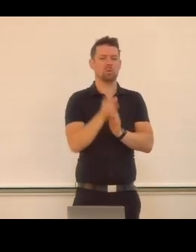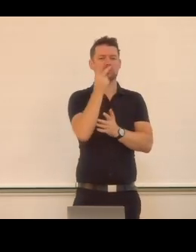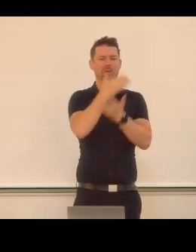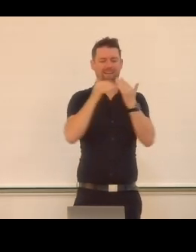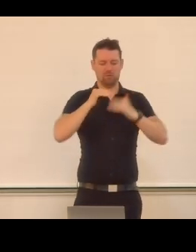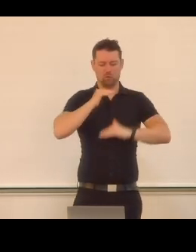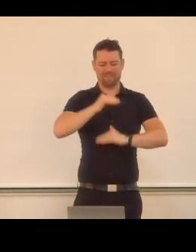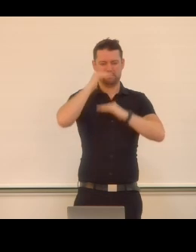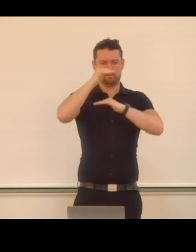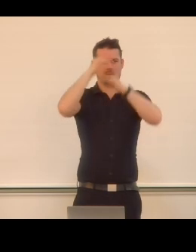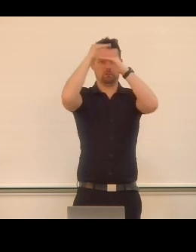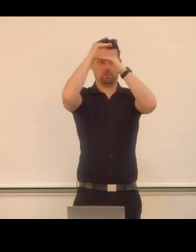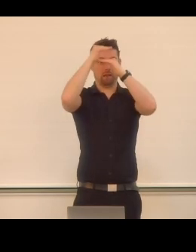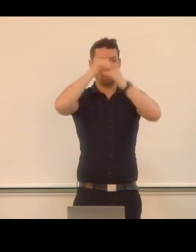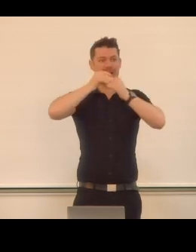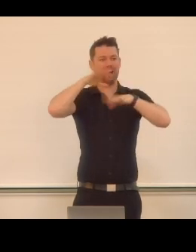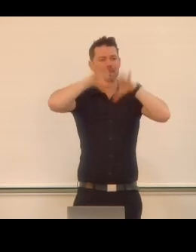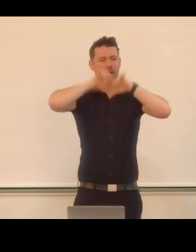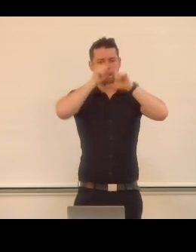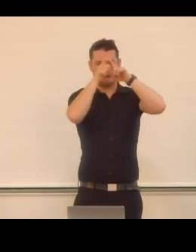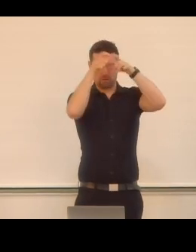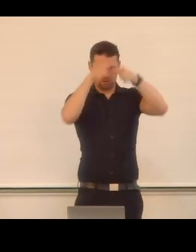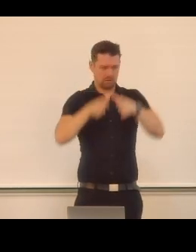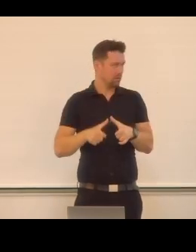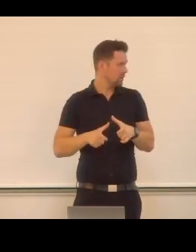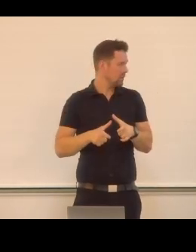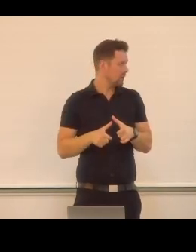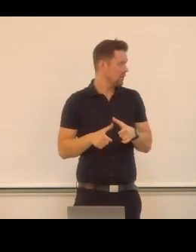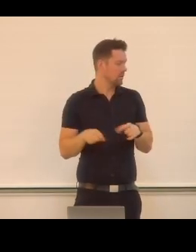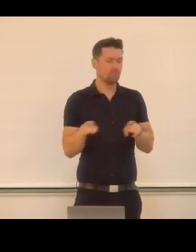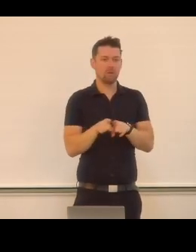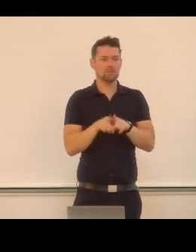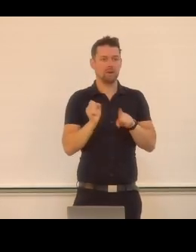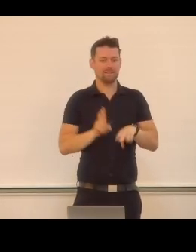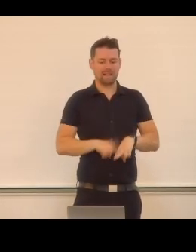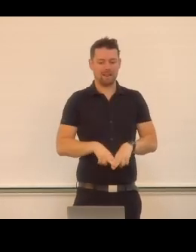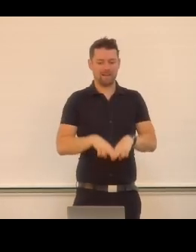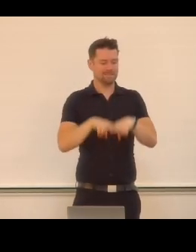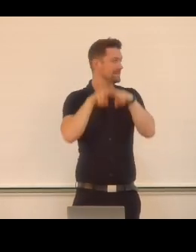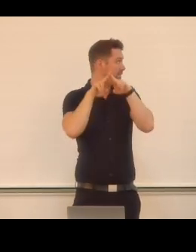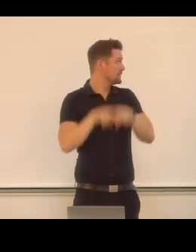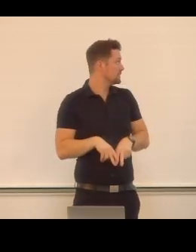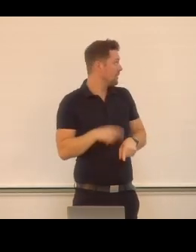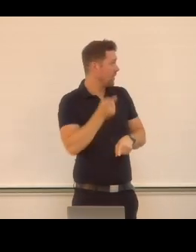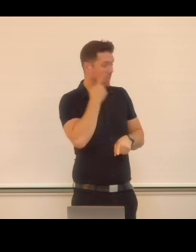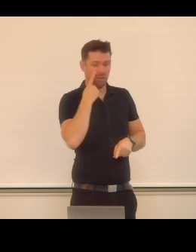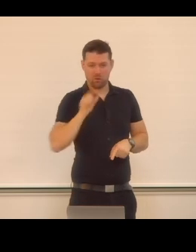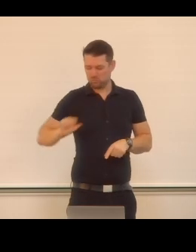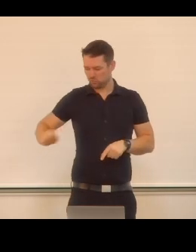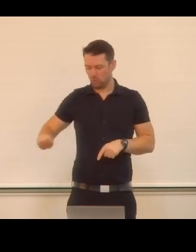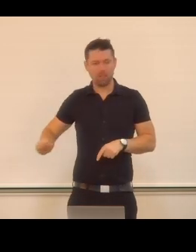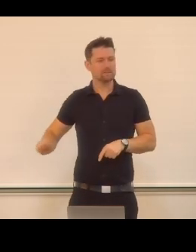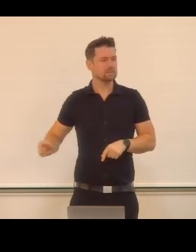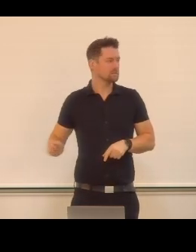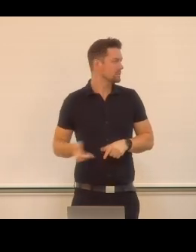stories and a ladder going down the middle, but that ladder also has an elevator to it. So you can see the controls there so that